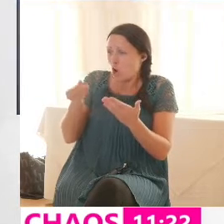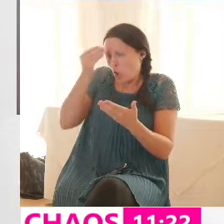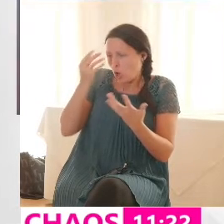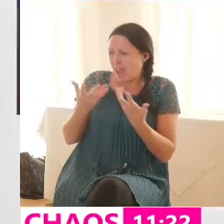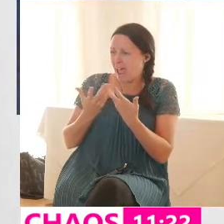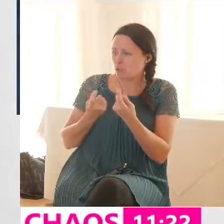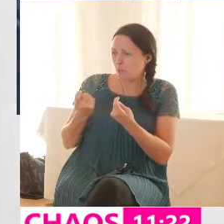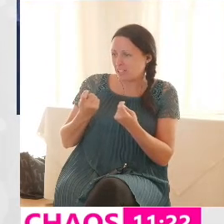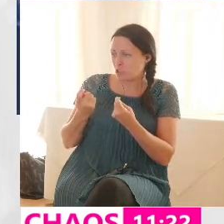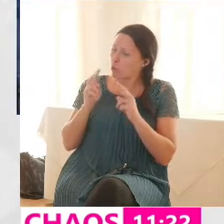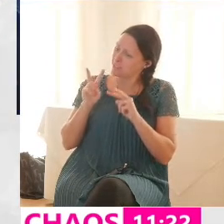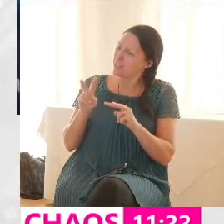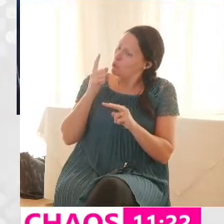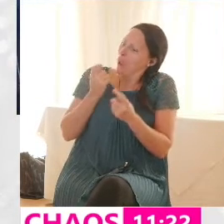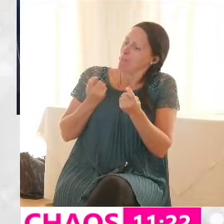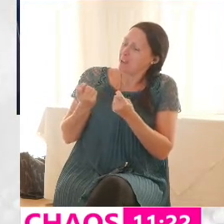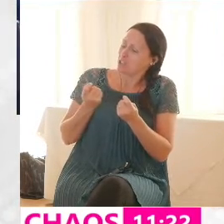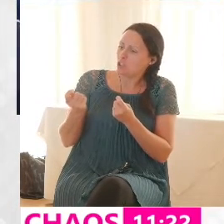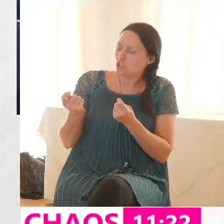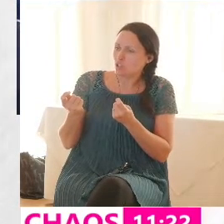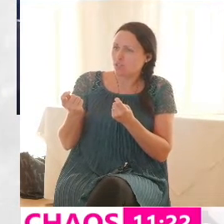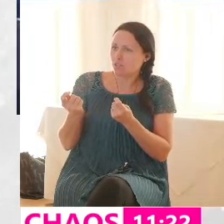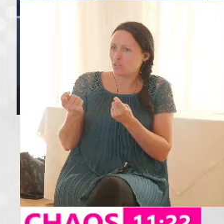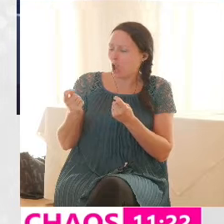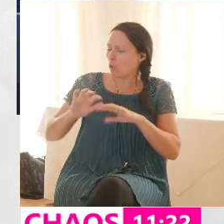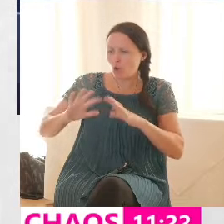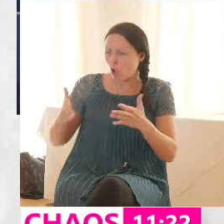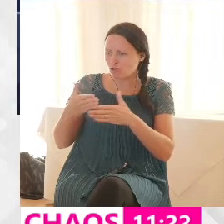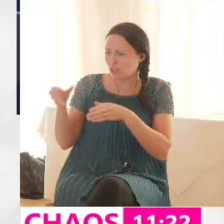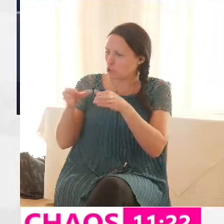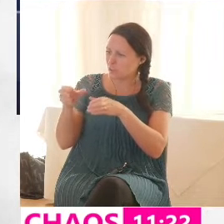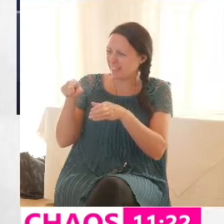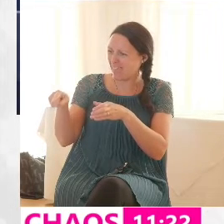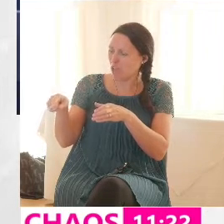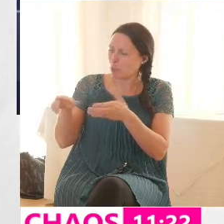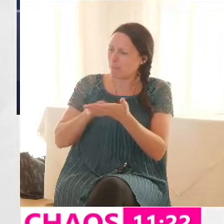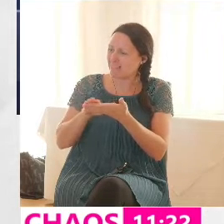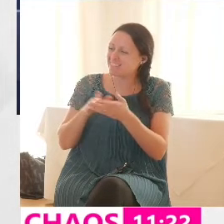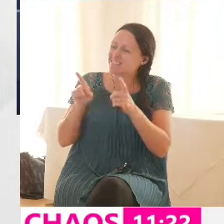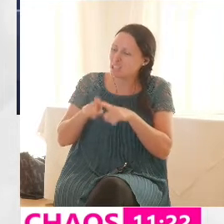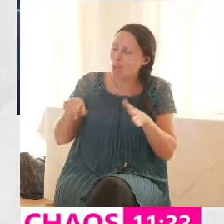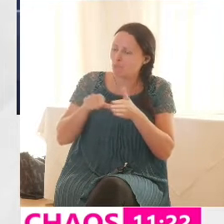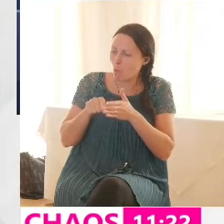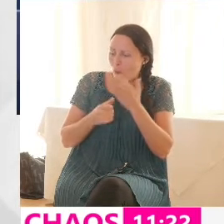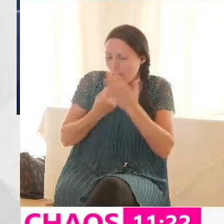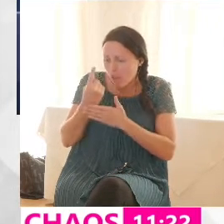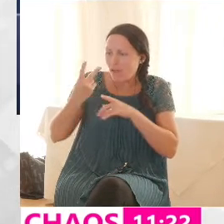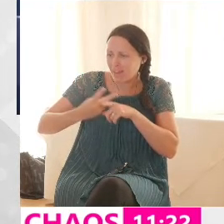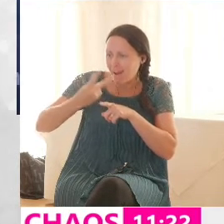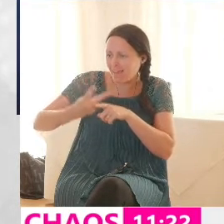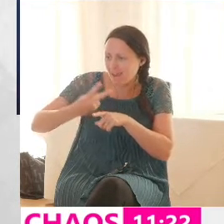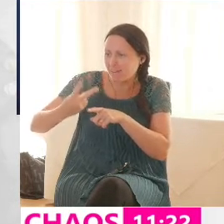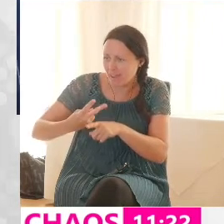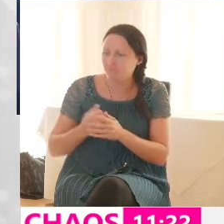so not recruiting them fed back on the same problem. And as you see, for the health